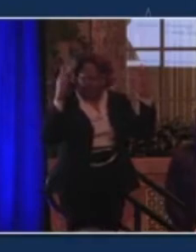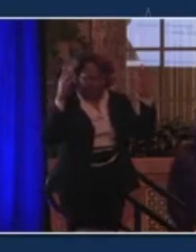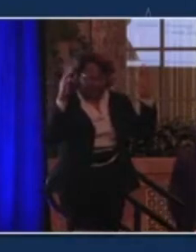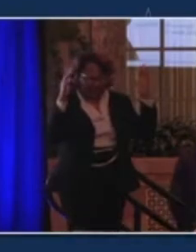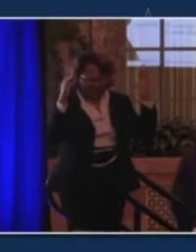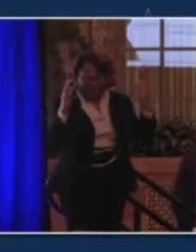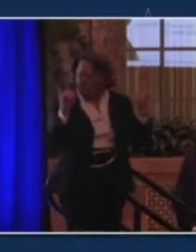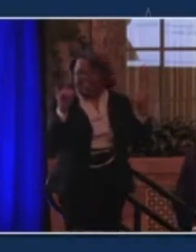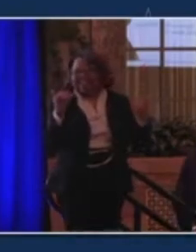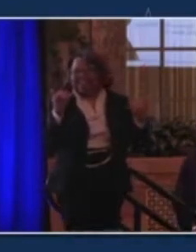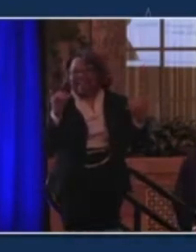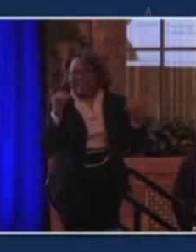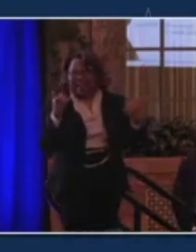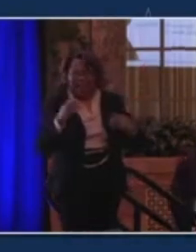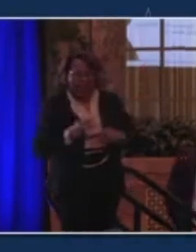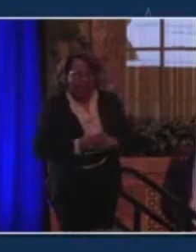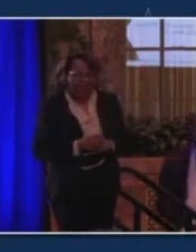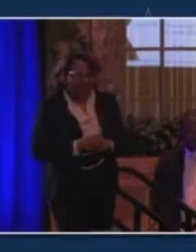Now,